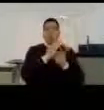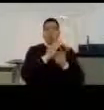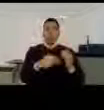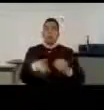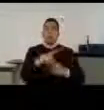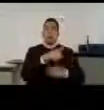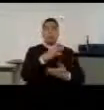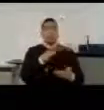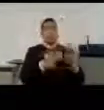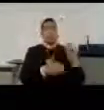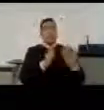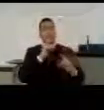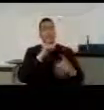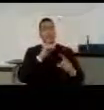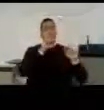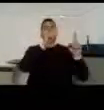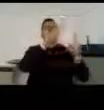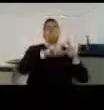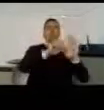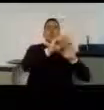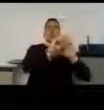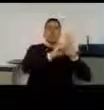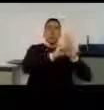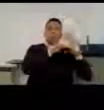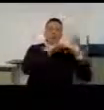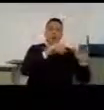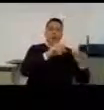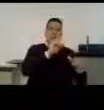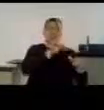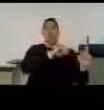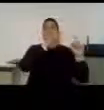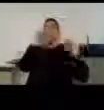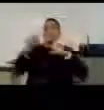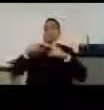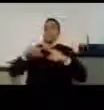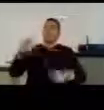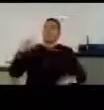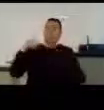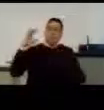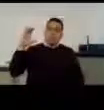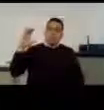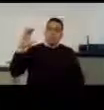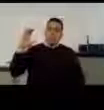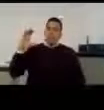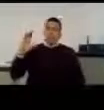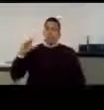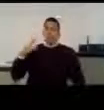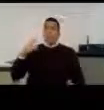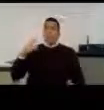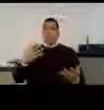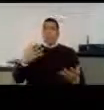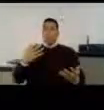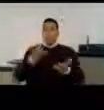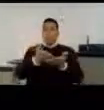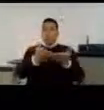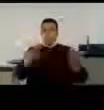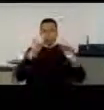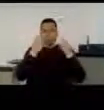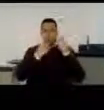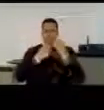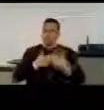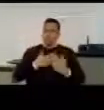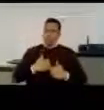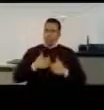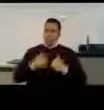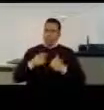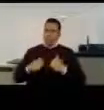of you will be going to the State House or even coming to Washington, D.C., and as you're thinking about your daily lives, you're going to